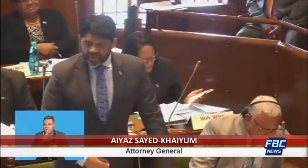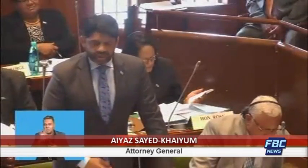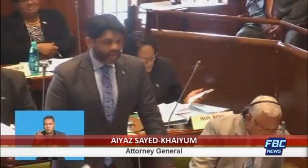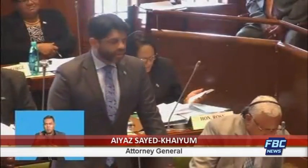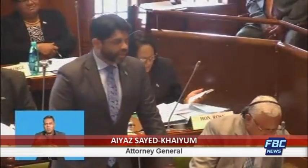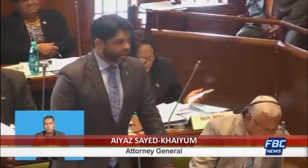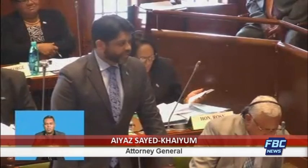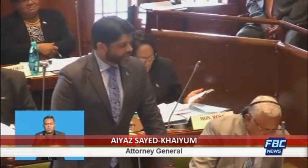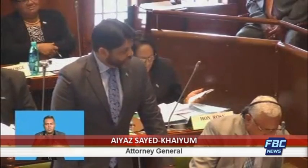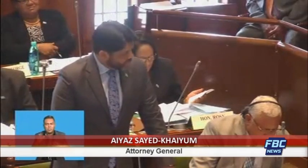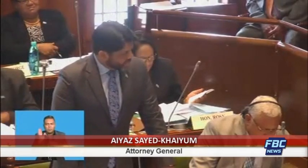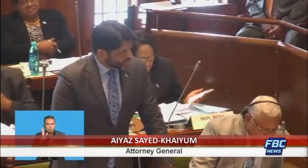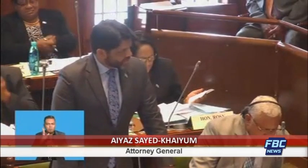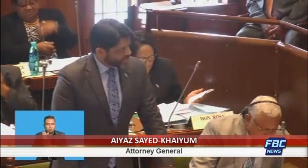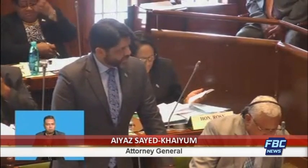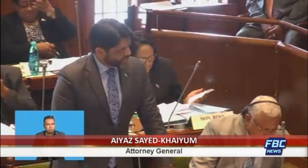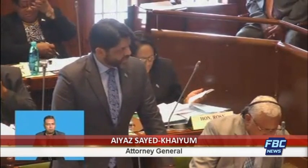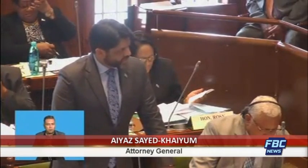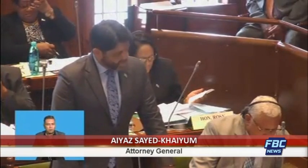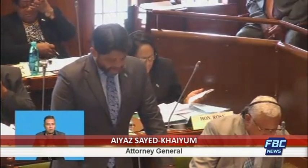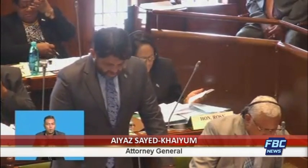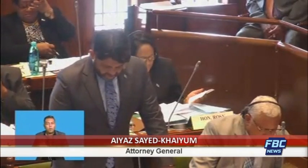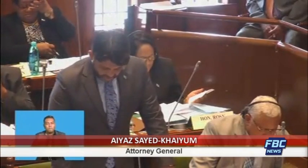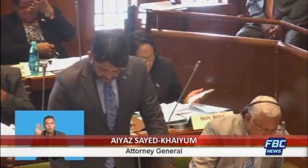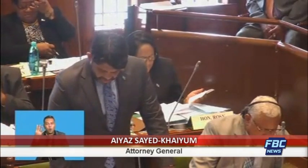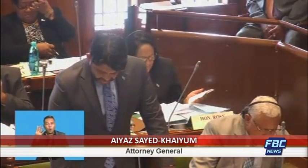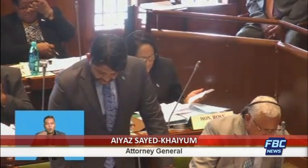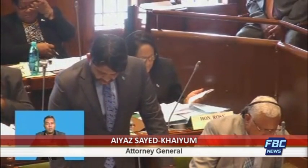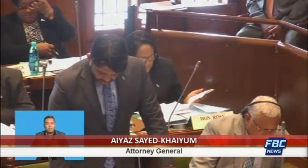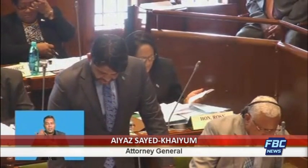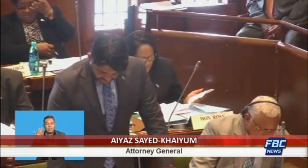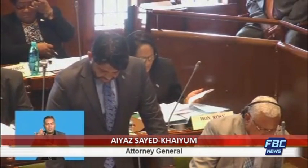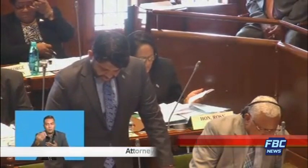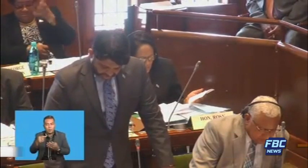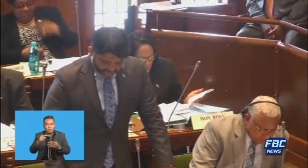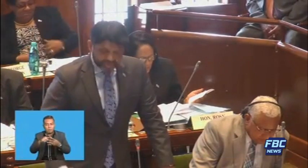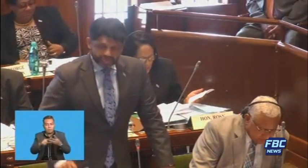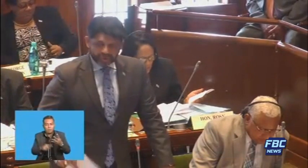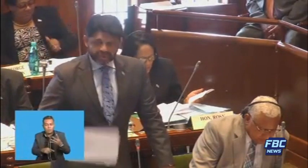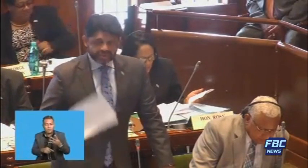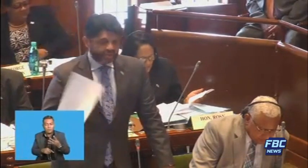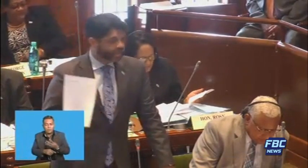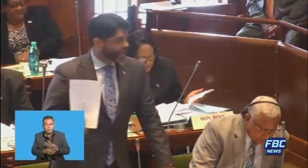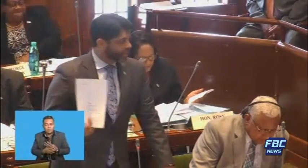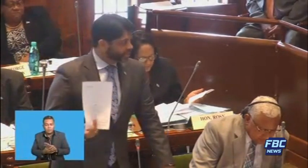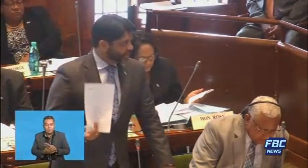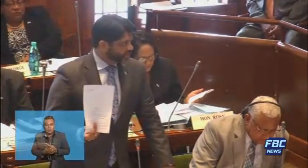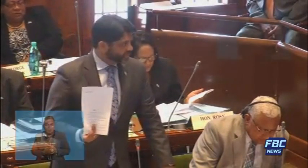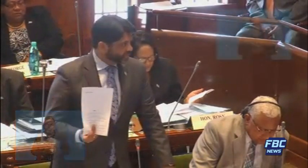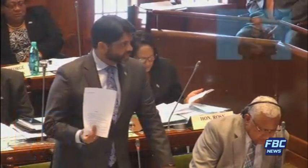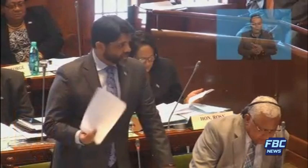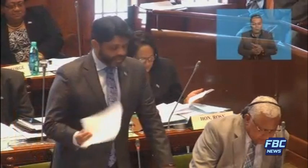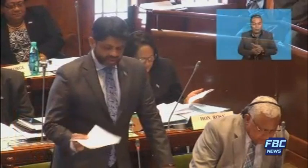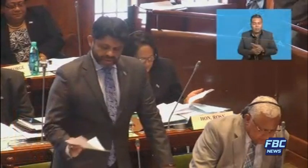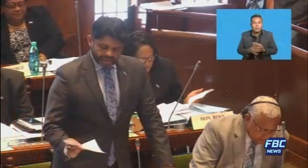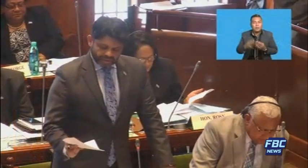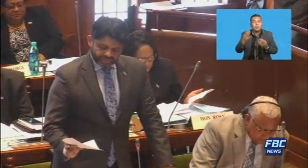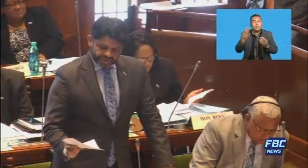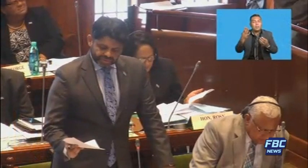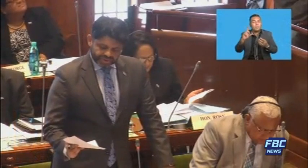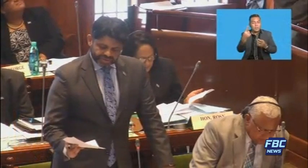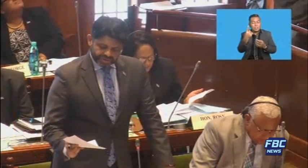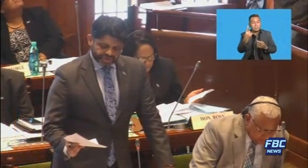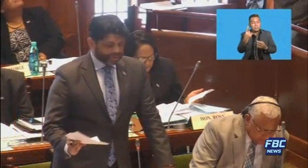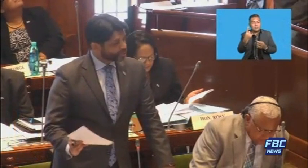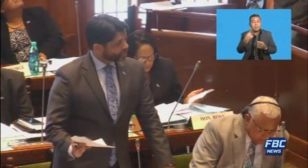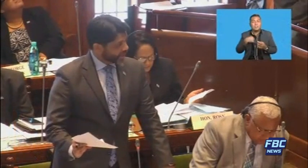bulldozed. We are giving 4 days to the members. There are 3 clauses that they need to look at in respect to this bill. The first